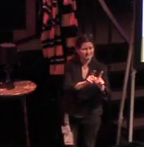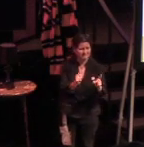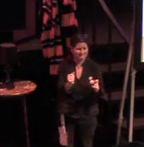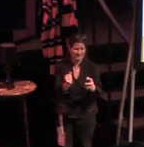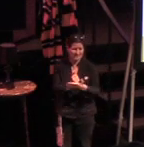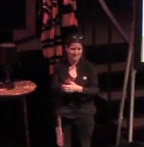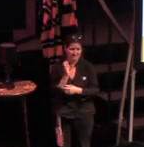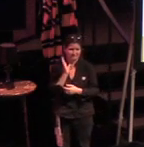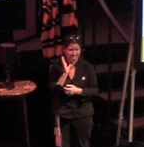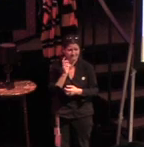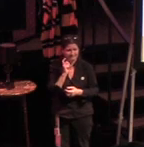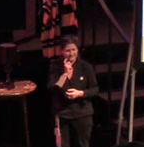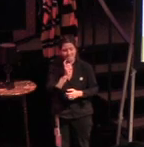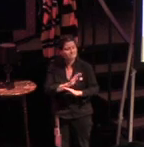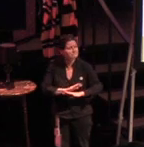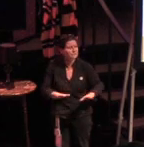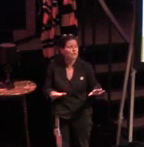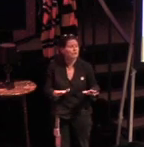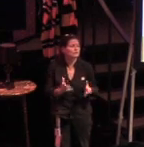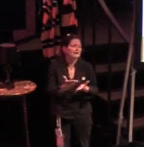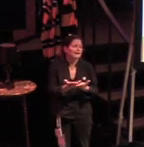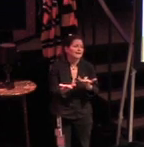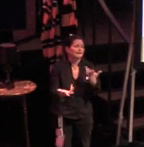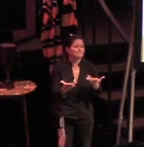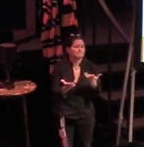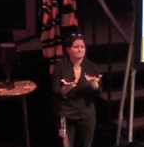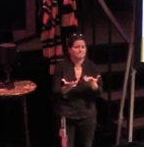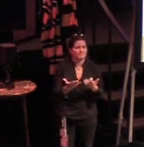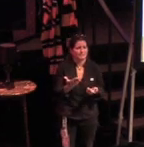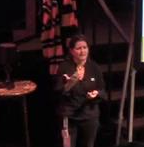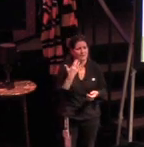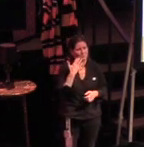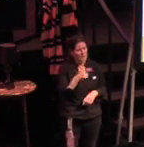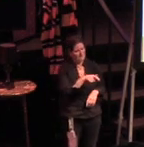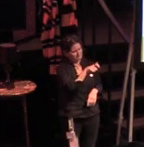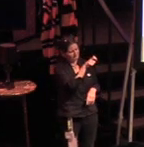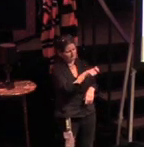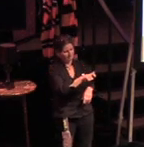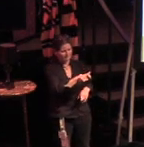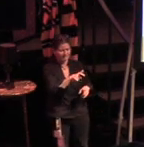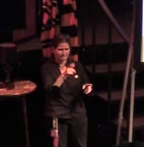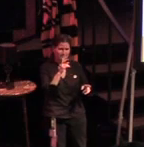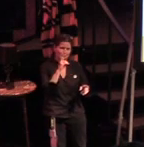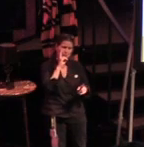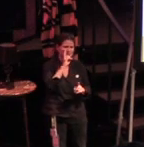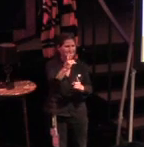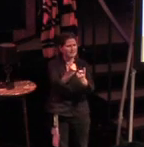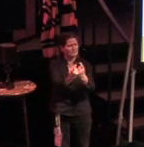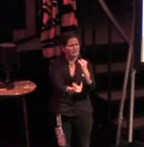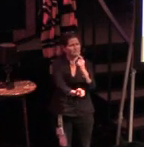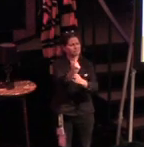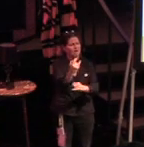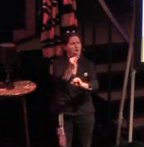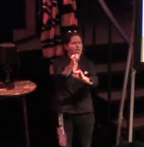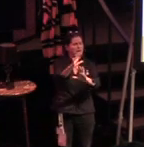like to be is to is to call things out is to call out injustice is to is to know that is